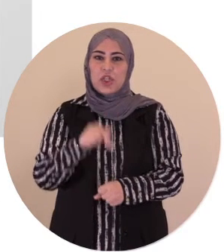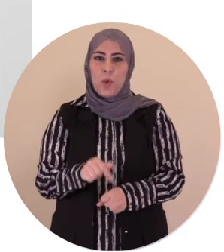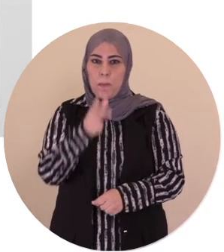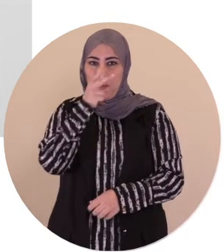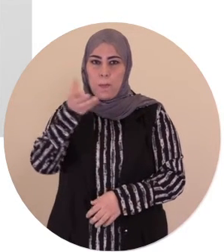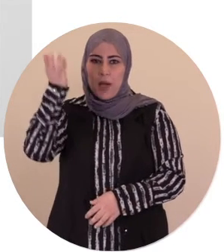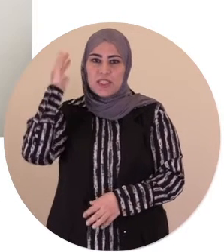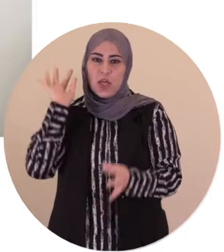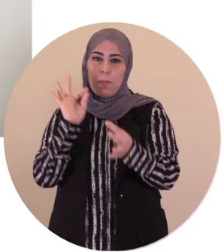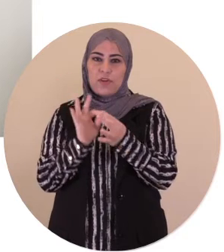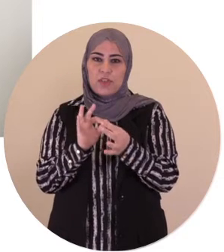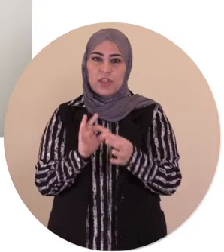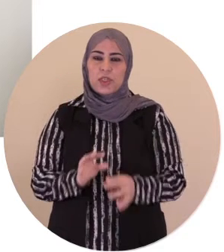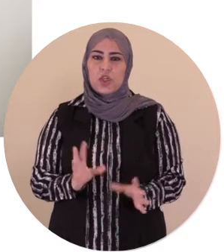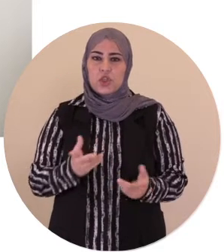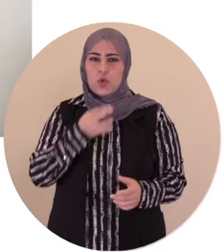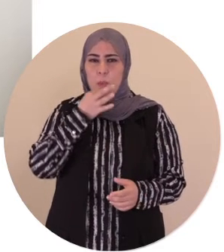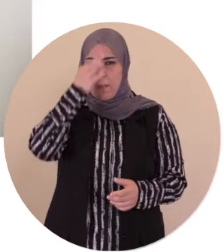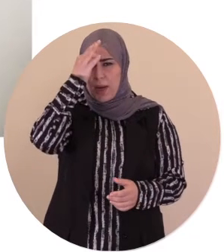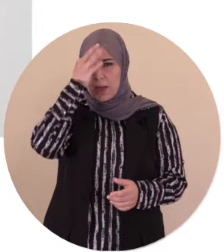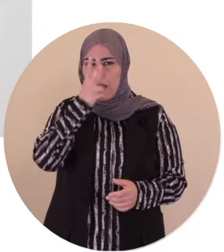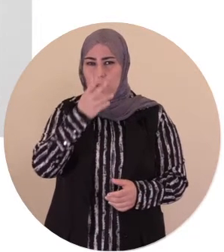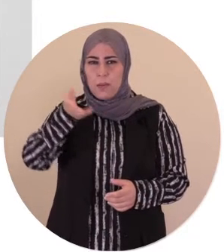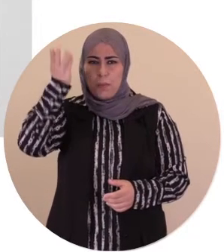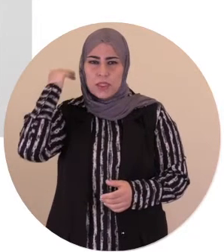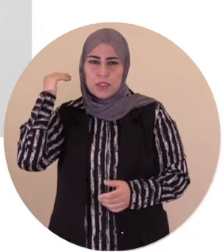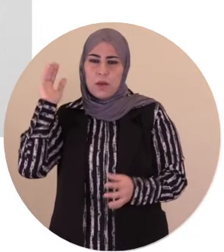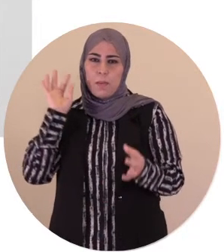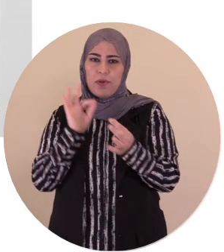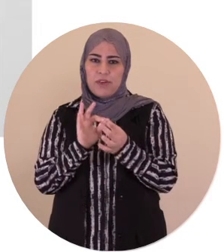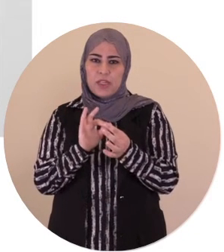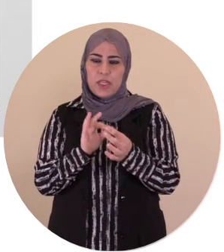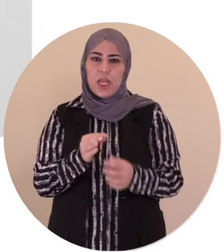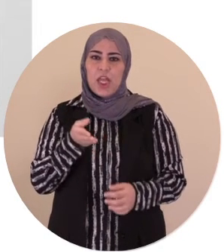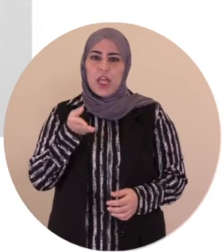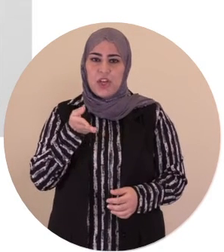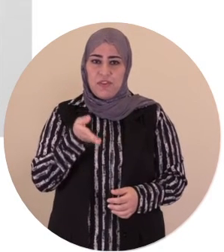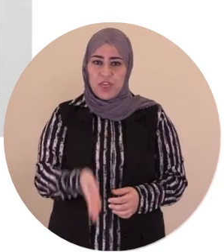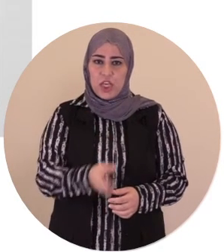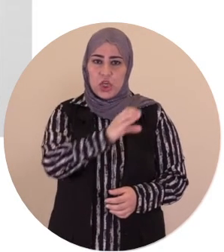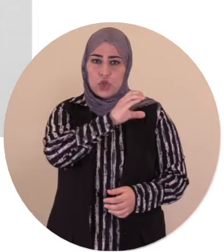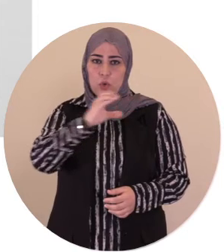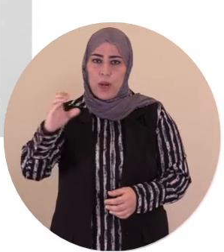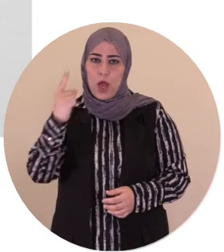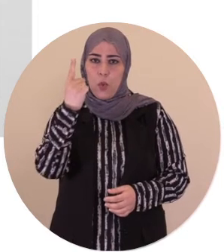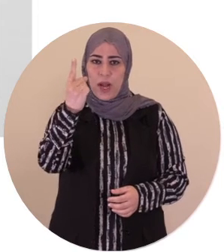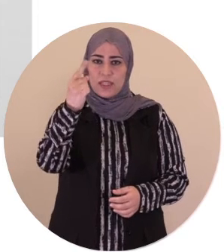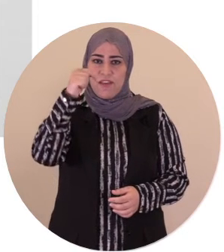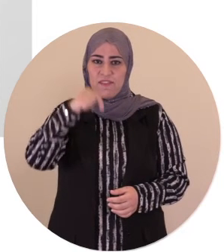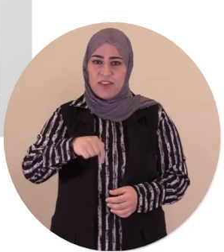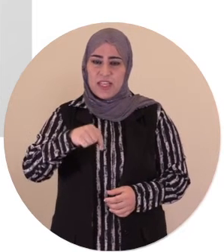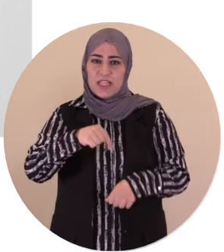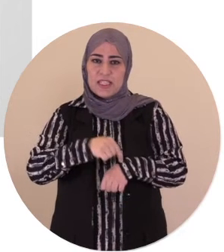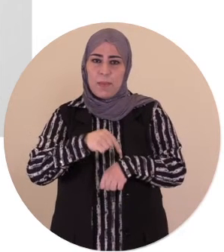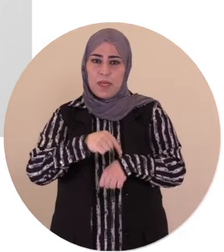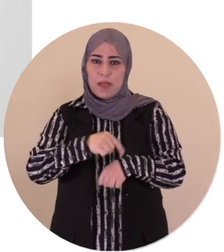the past perfect. All you need to know about the past perfect is when you have more than one verb in the same sentence, both of them are